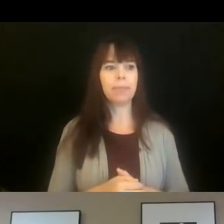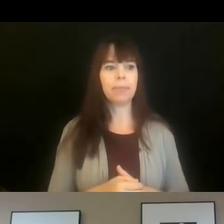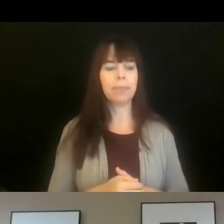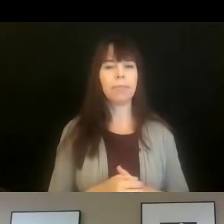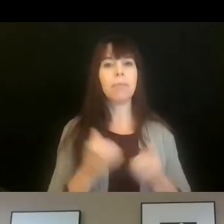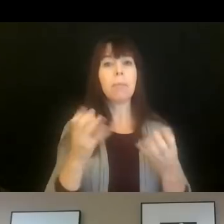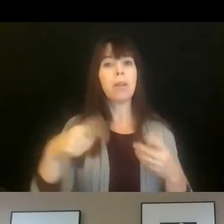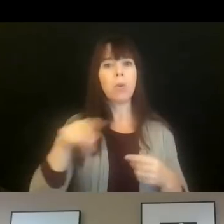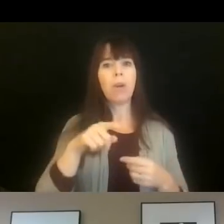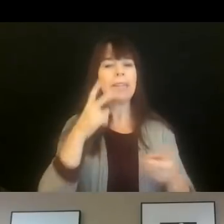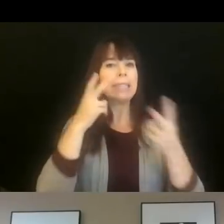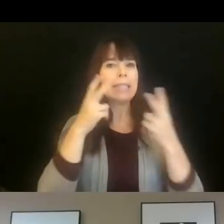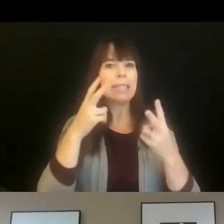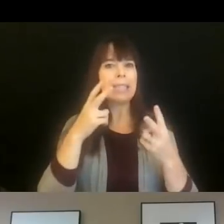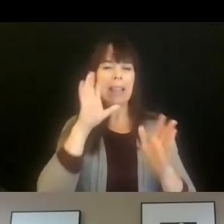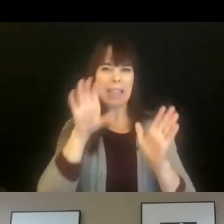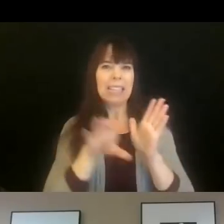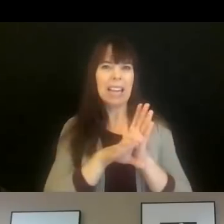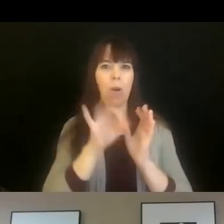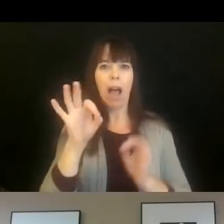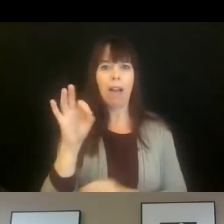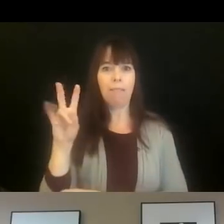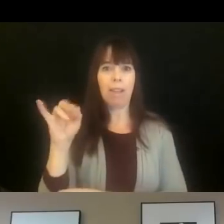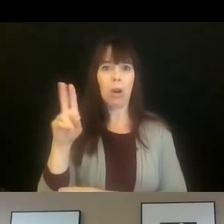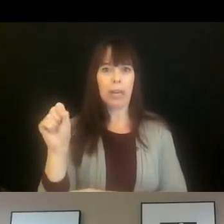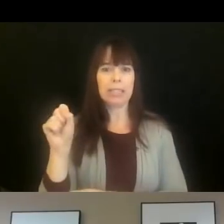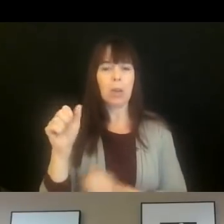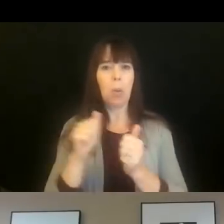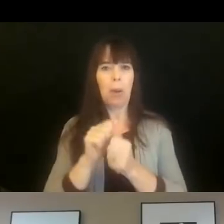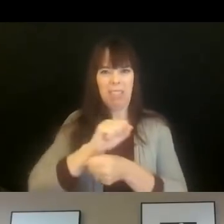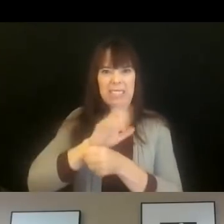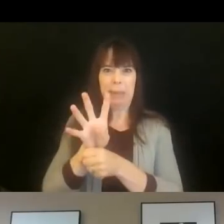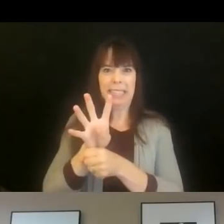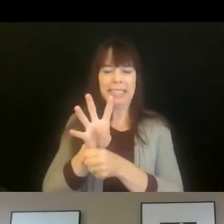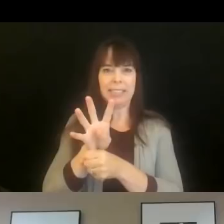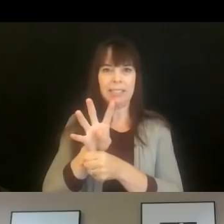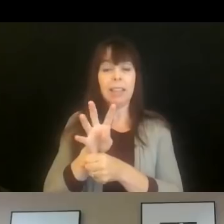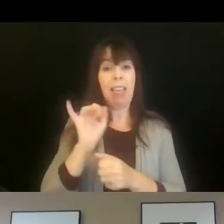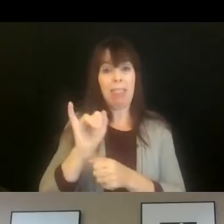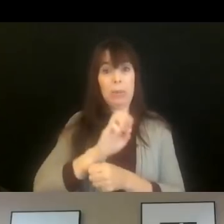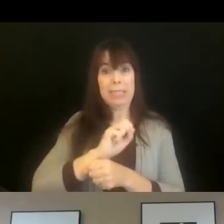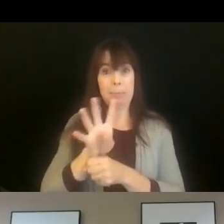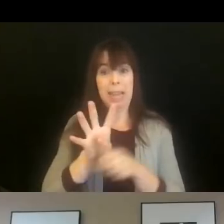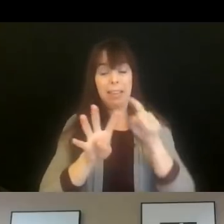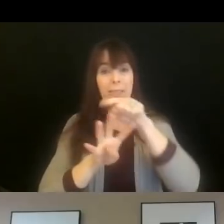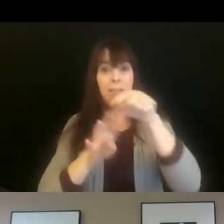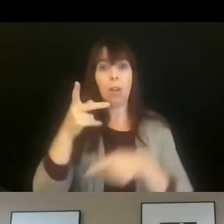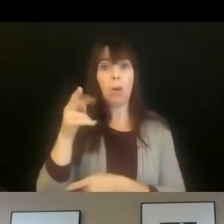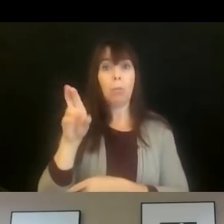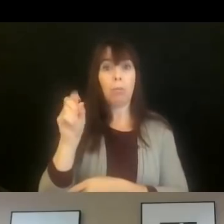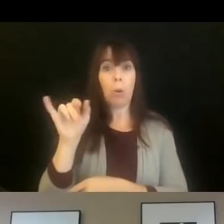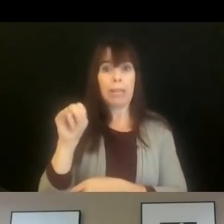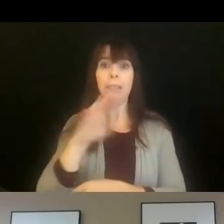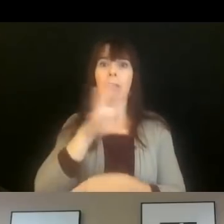Many of you have seen the diagram of the virus with the spike protein. So the spike protein is actually part of that